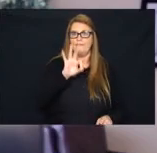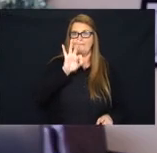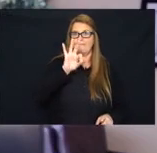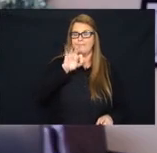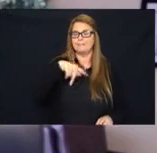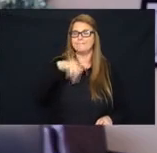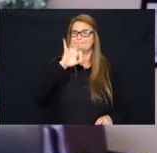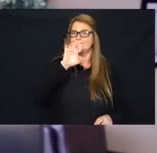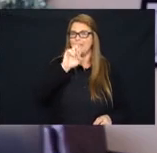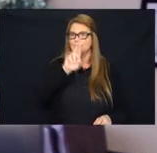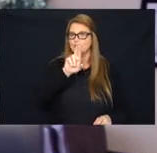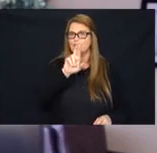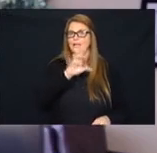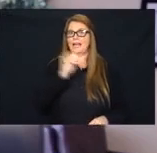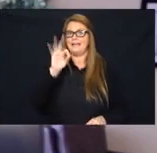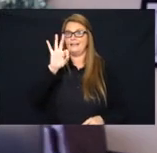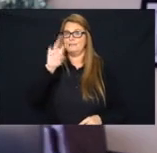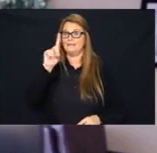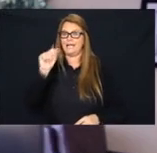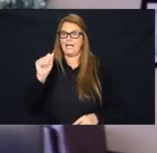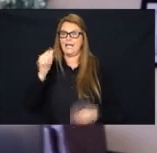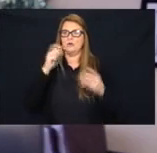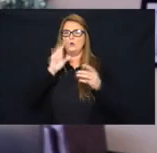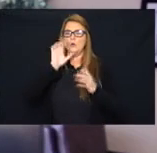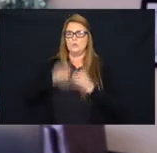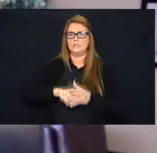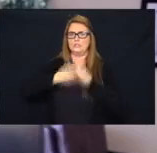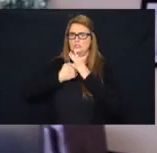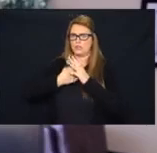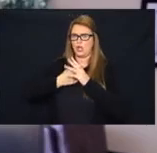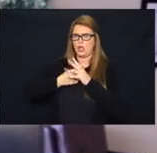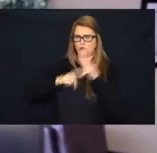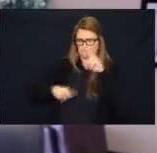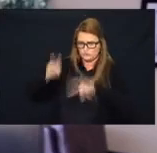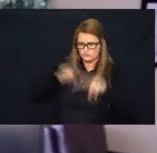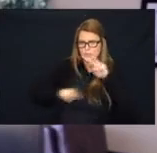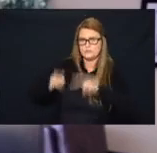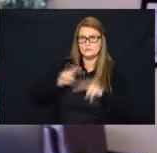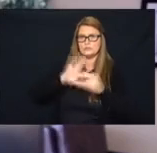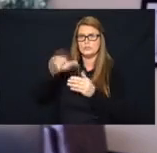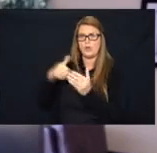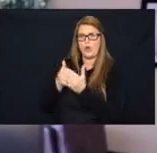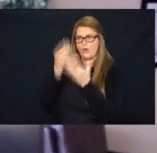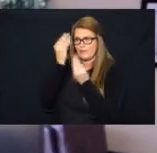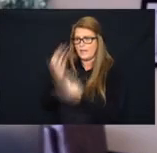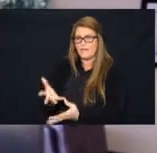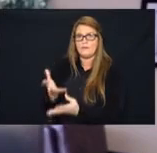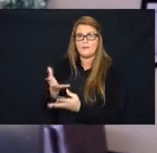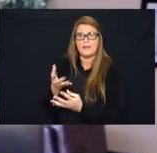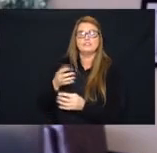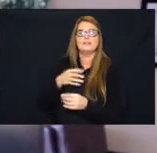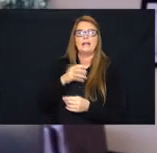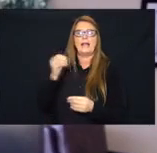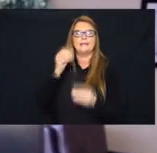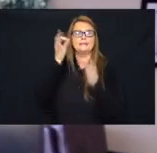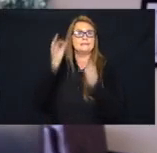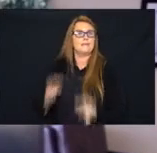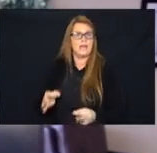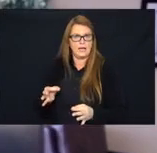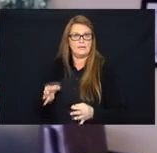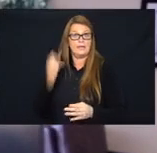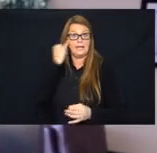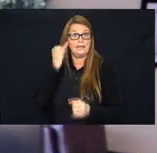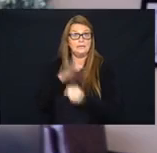the FDA will start to look at the data from the clinical trials and determine whether or not there's